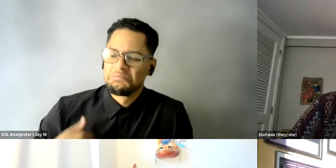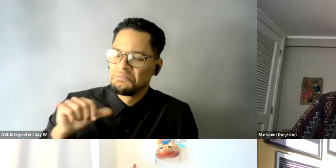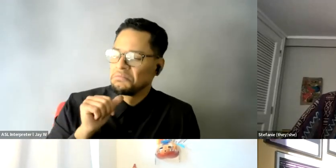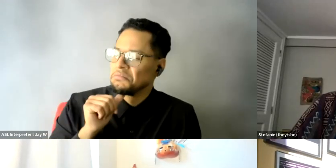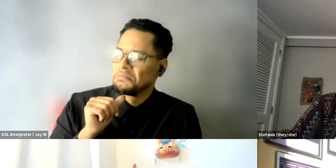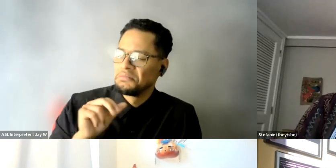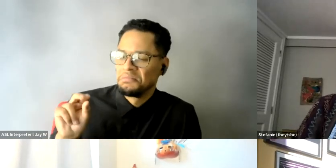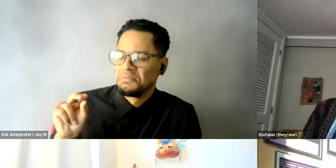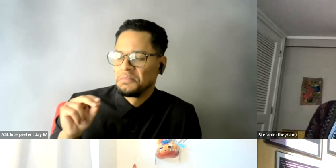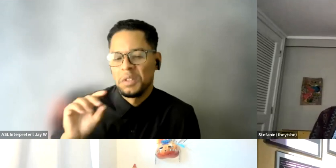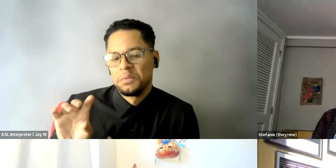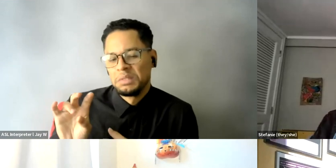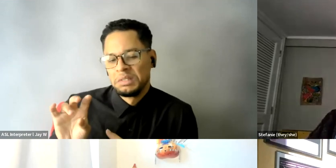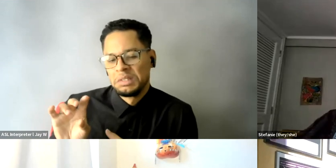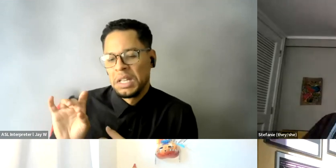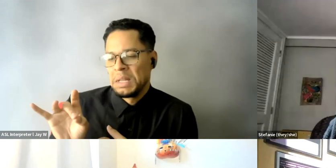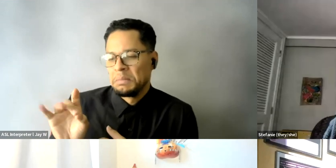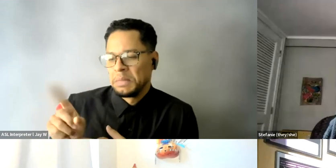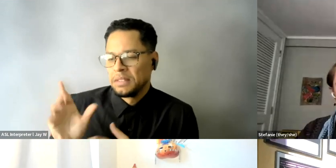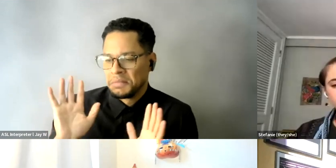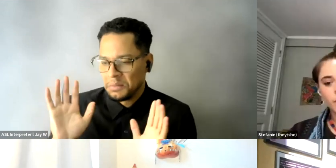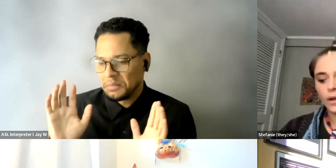you talk and then I'll talk after that.